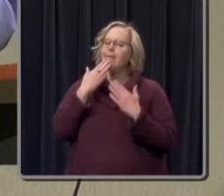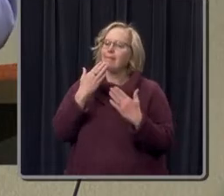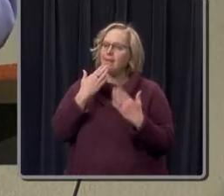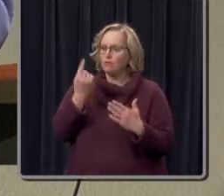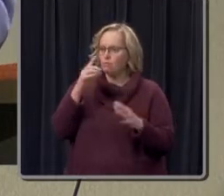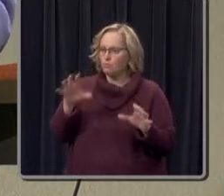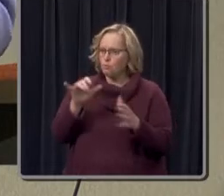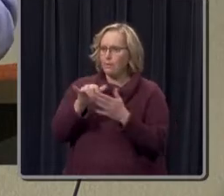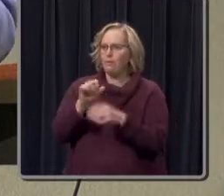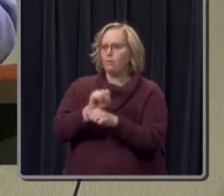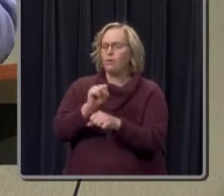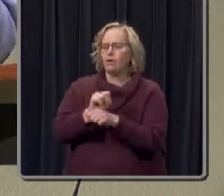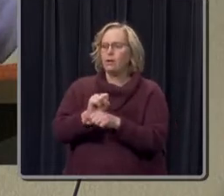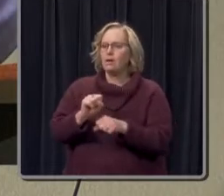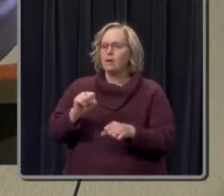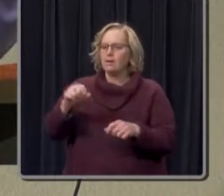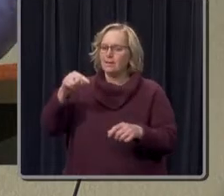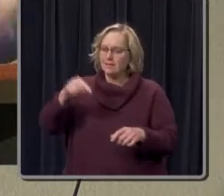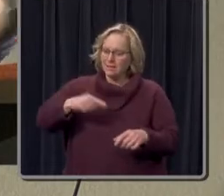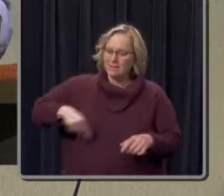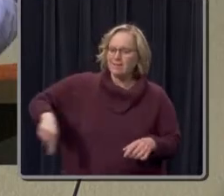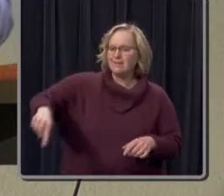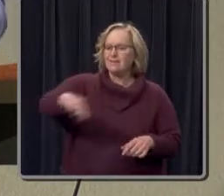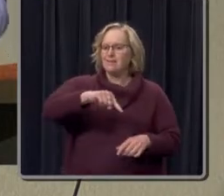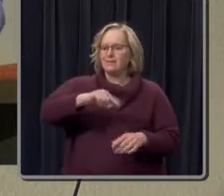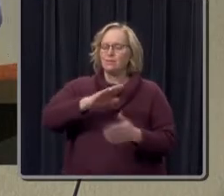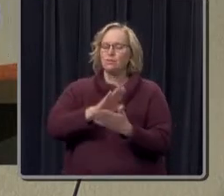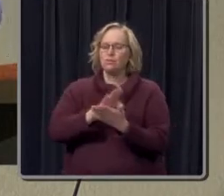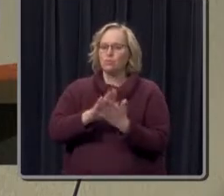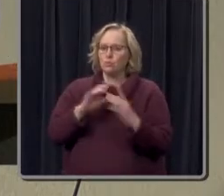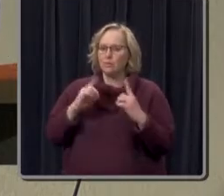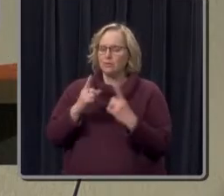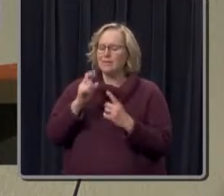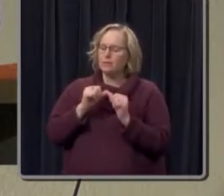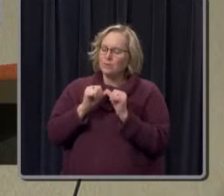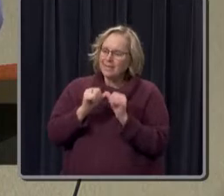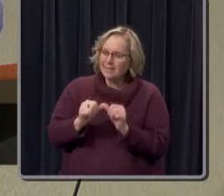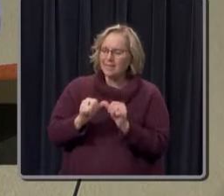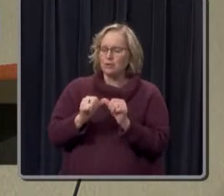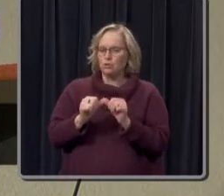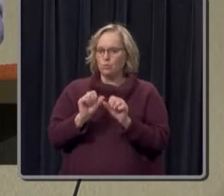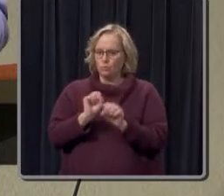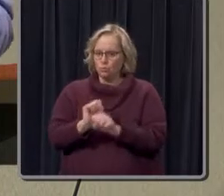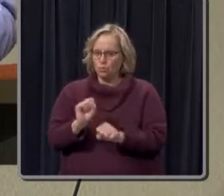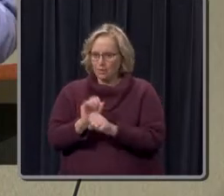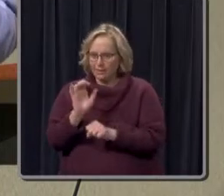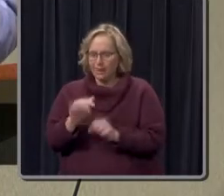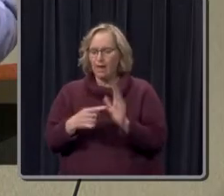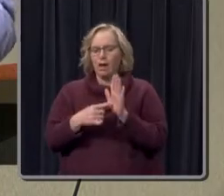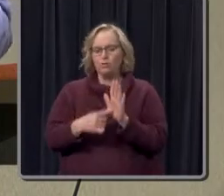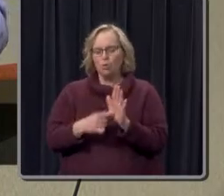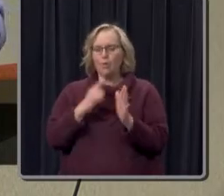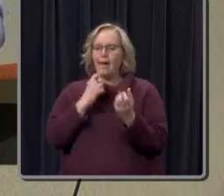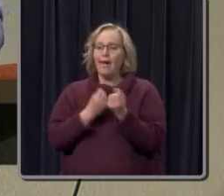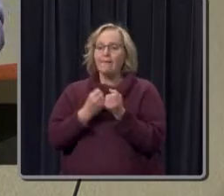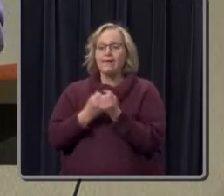work, because we as a school district need to continue that work and show people that advocating for what we believe in is what we have to continue to